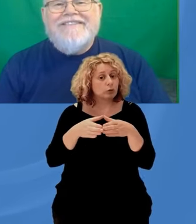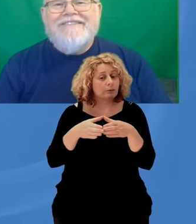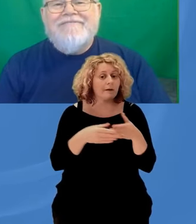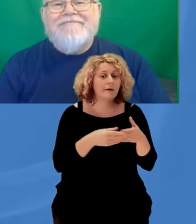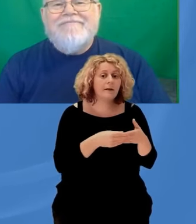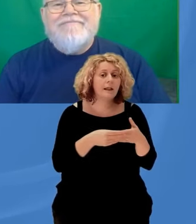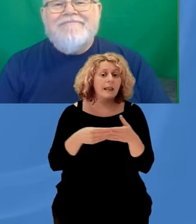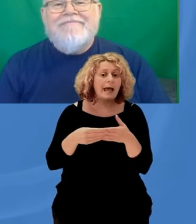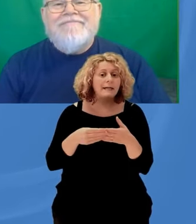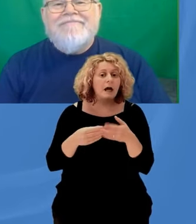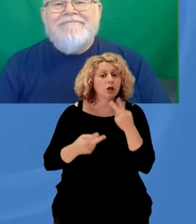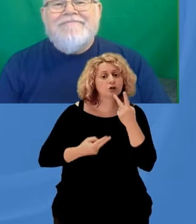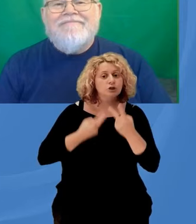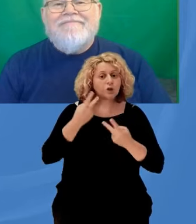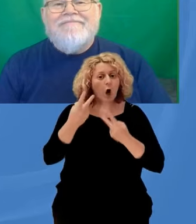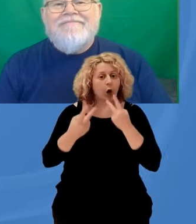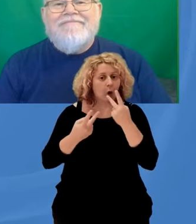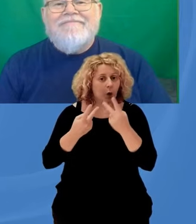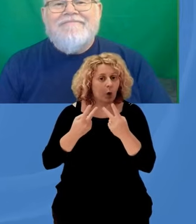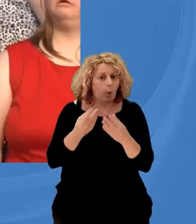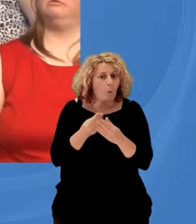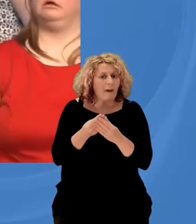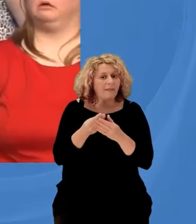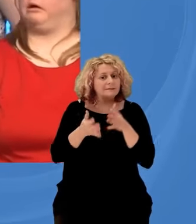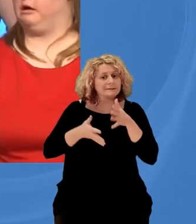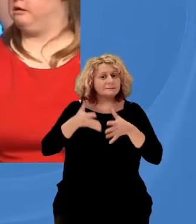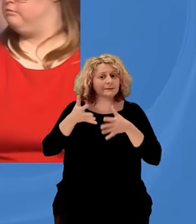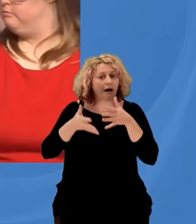So thanks for what you're doing. We're going to enjoy that song now.